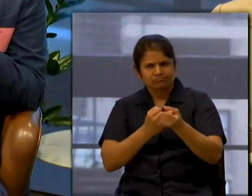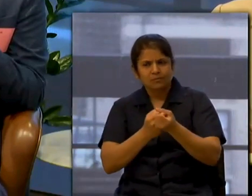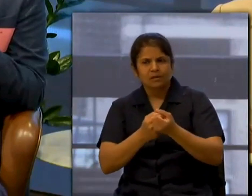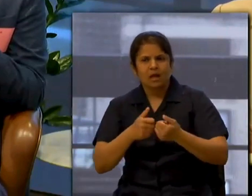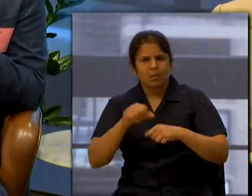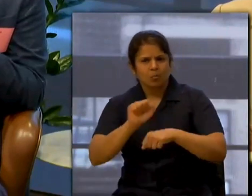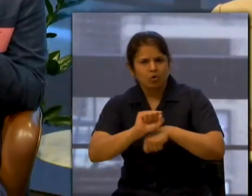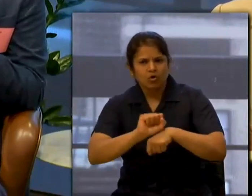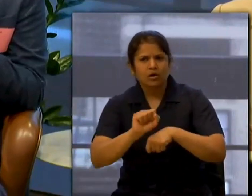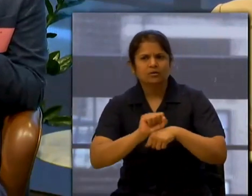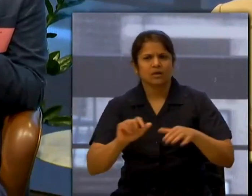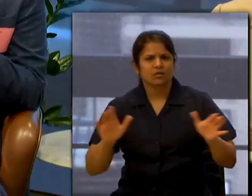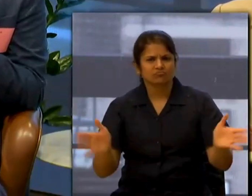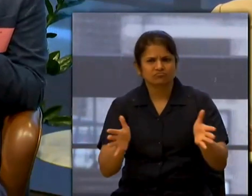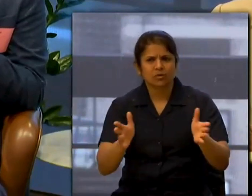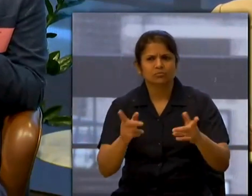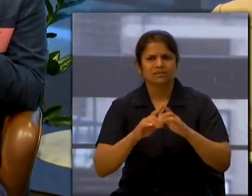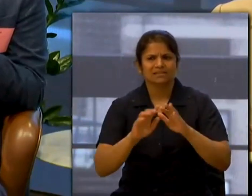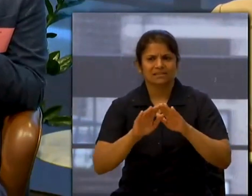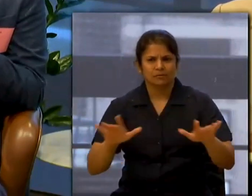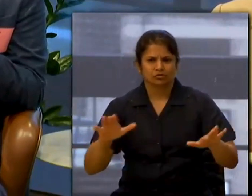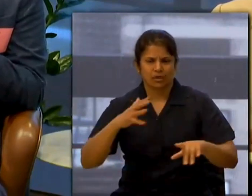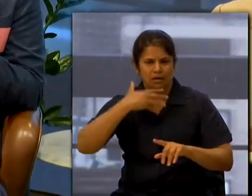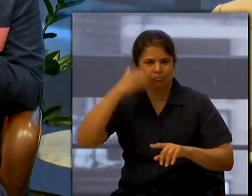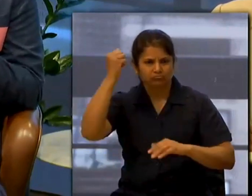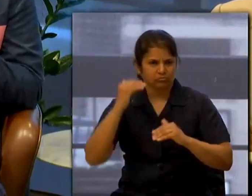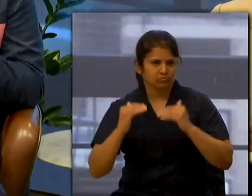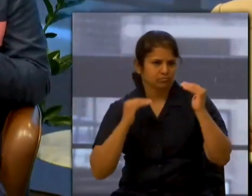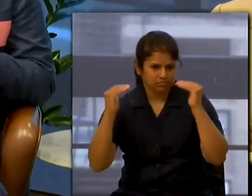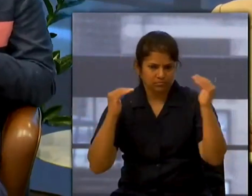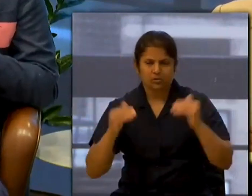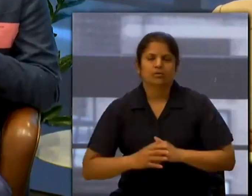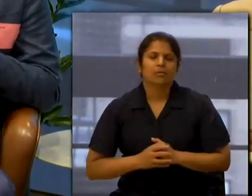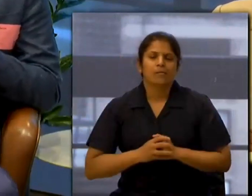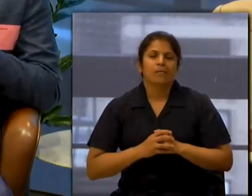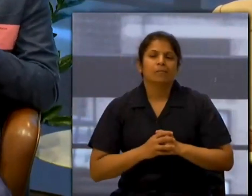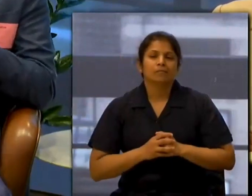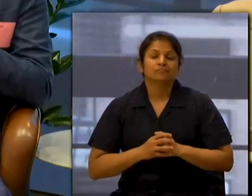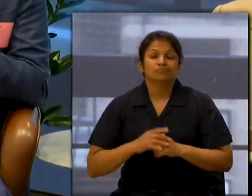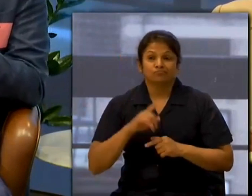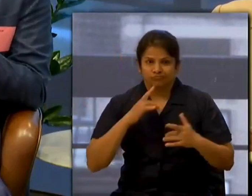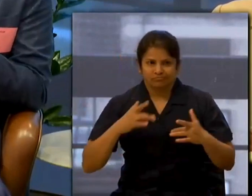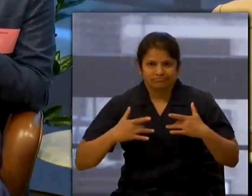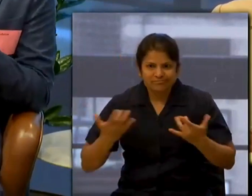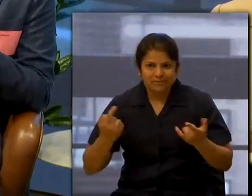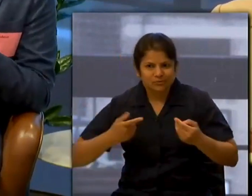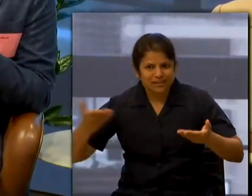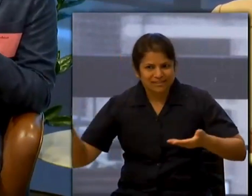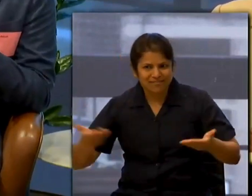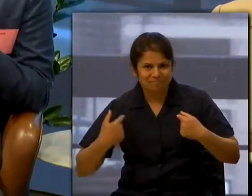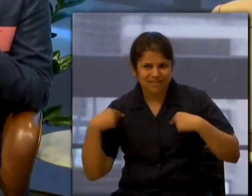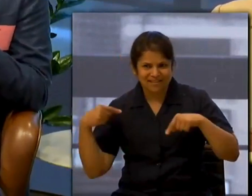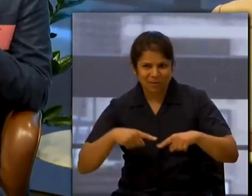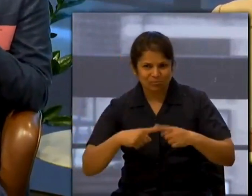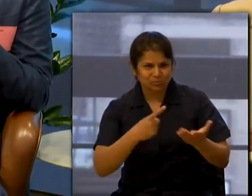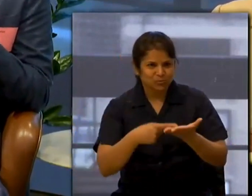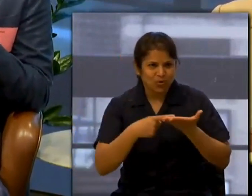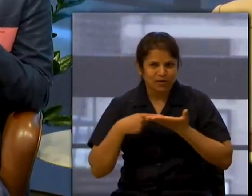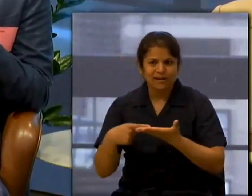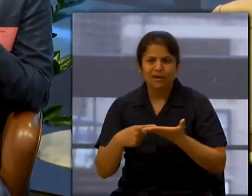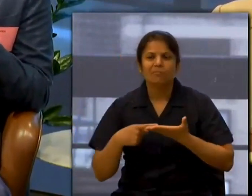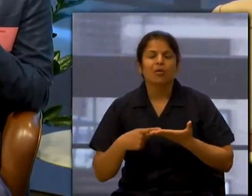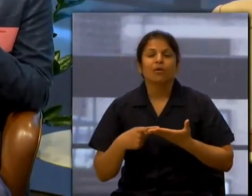adults. I was thrilled to be offered the opportunity to contribute to this particular issue of